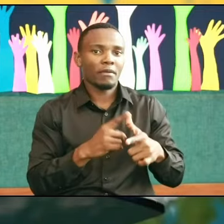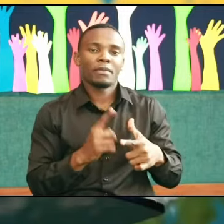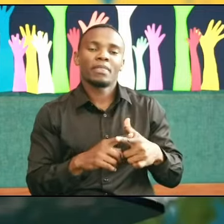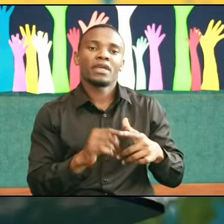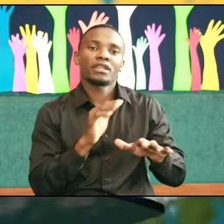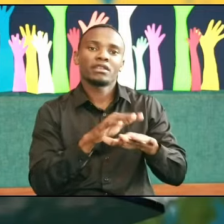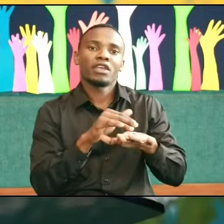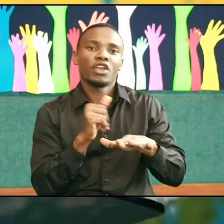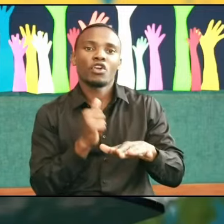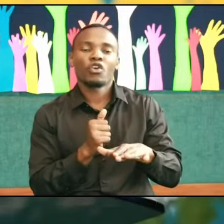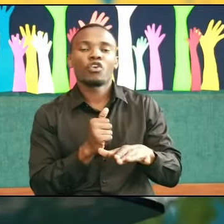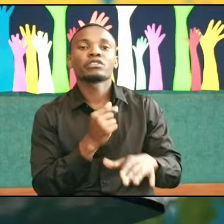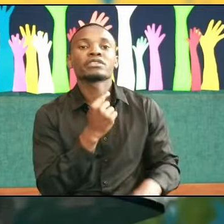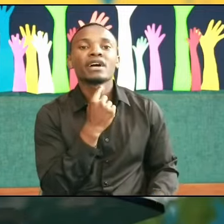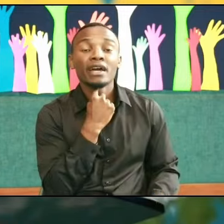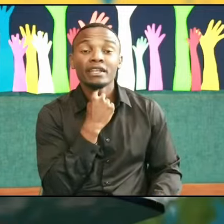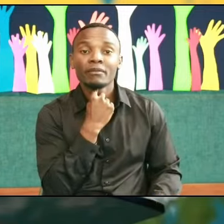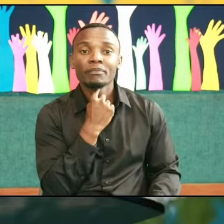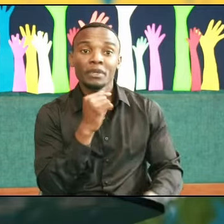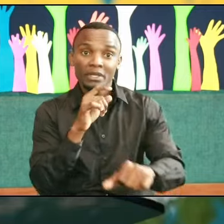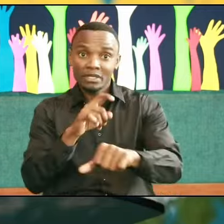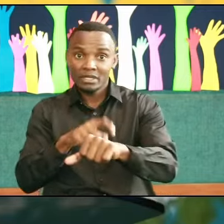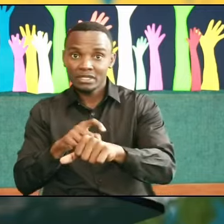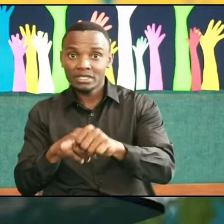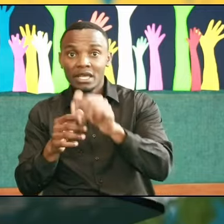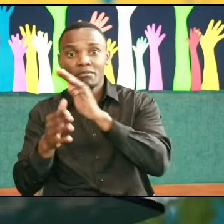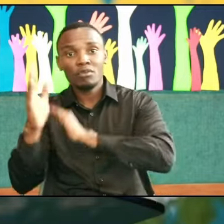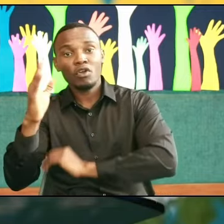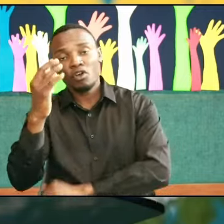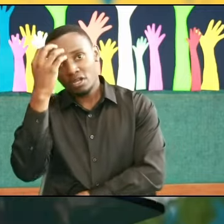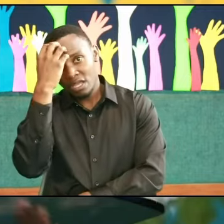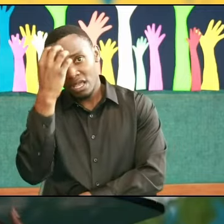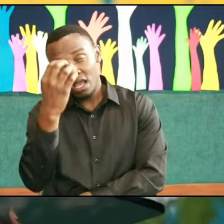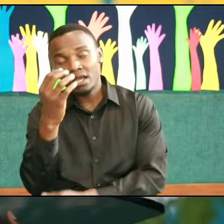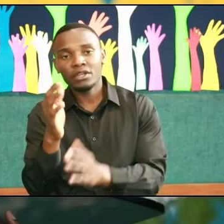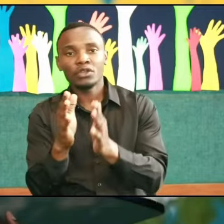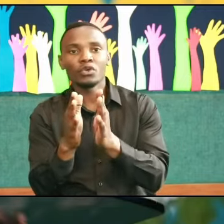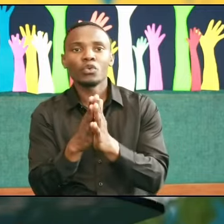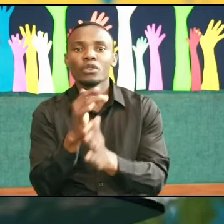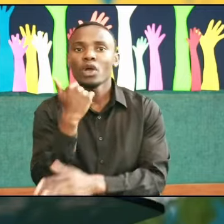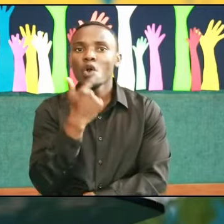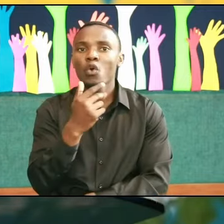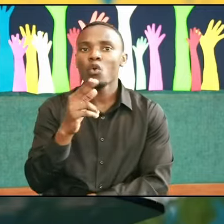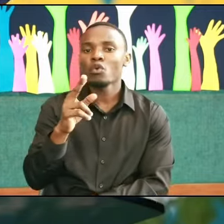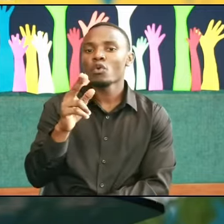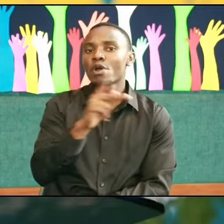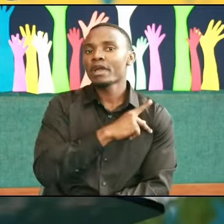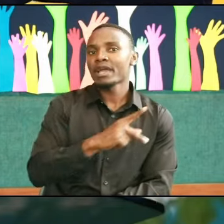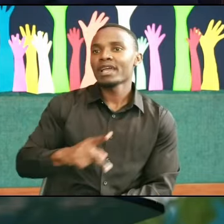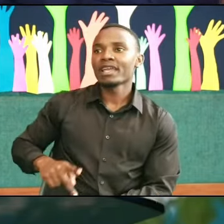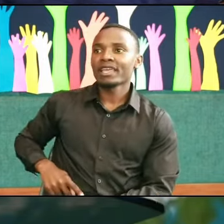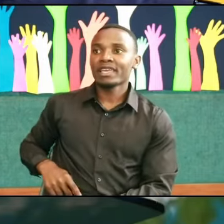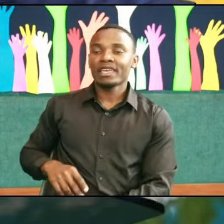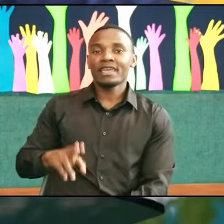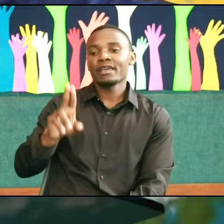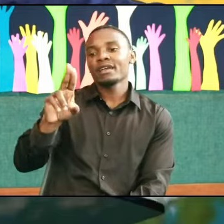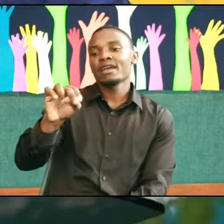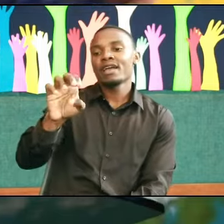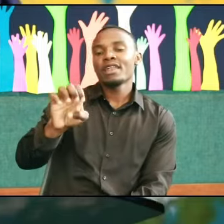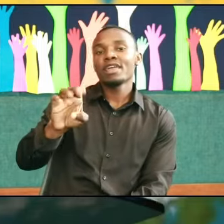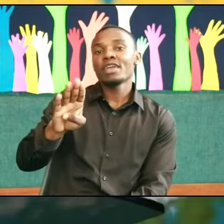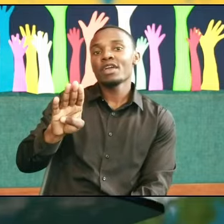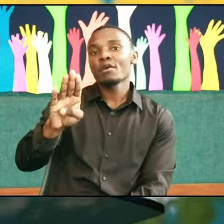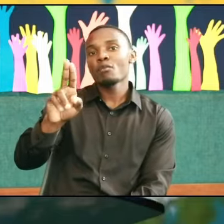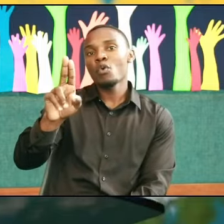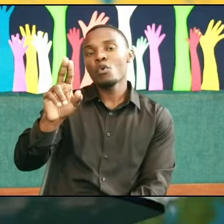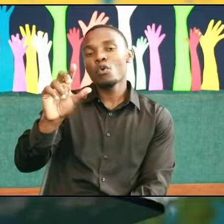son. When God was angry with Nebuchadnezzar, he took him off the throne, of